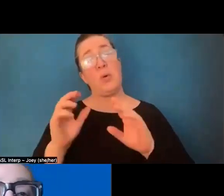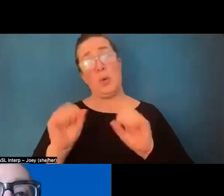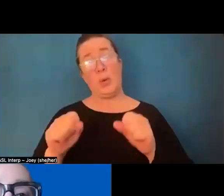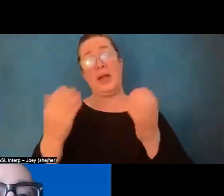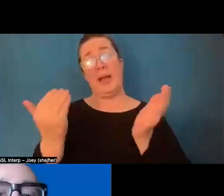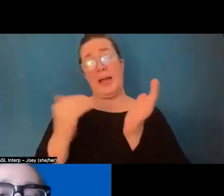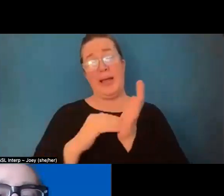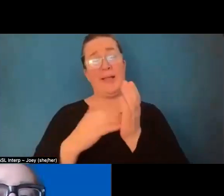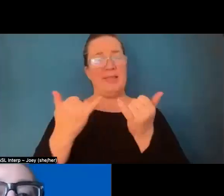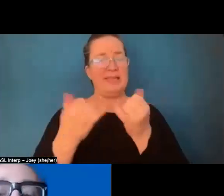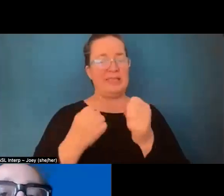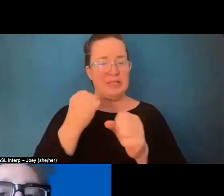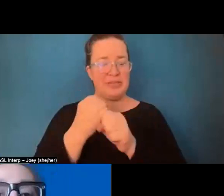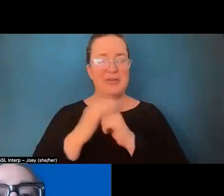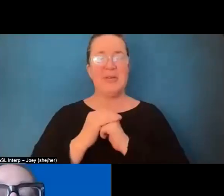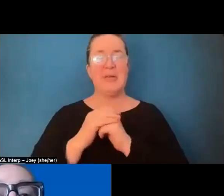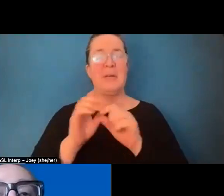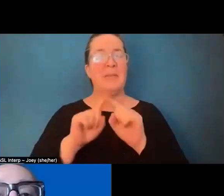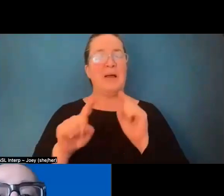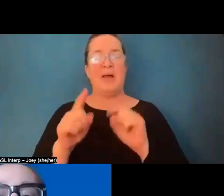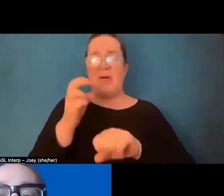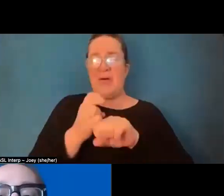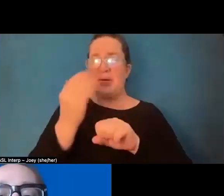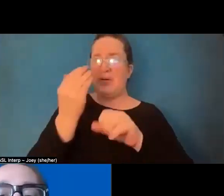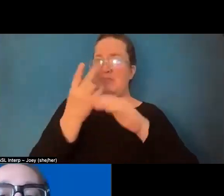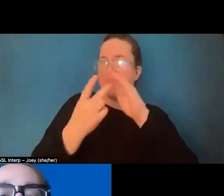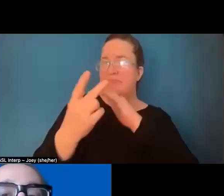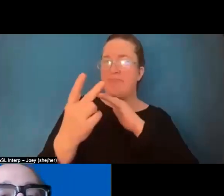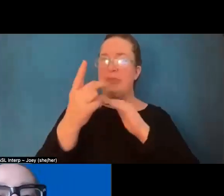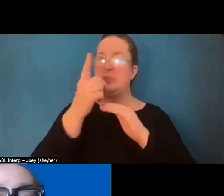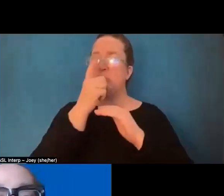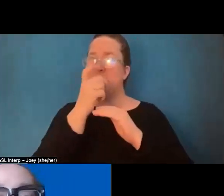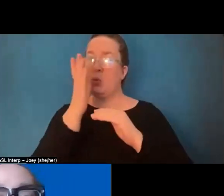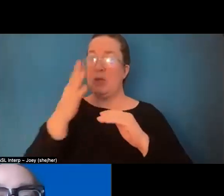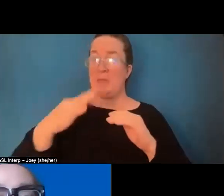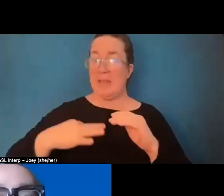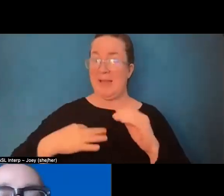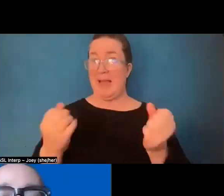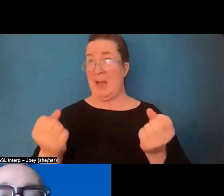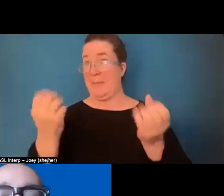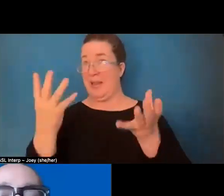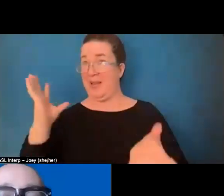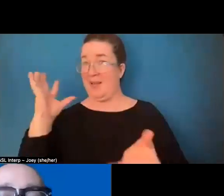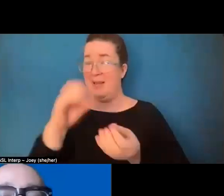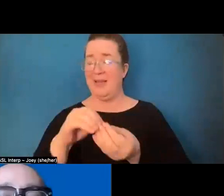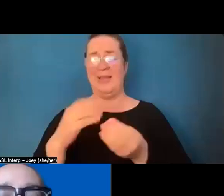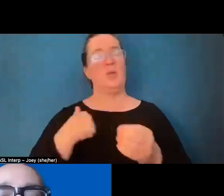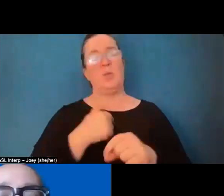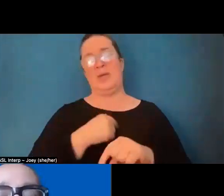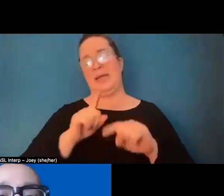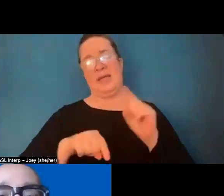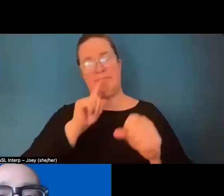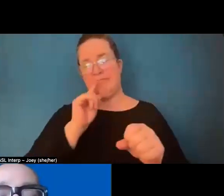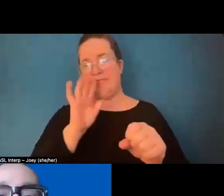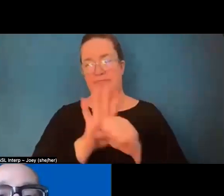knowing the size and the scope of our applicant pool in advance, we can't guarantee that all eligible applicants will